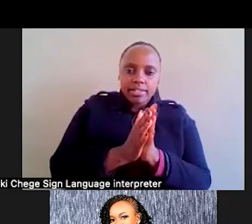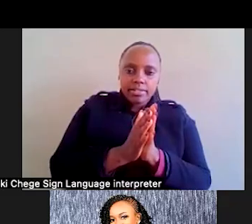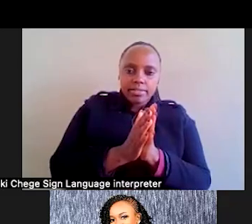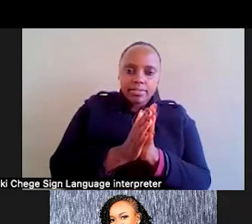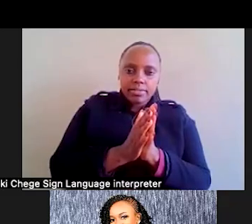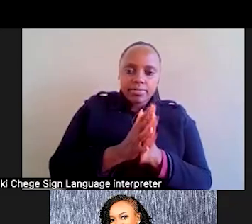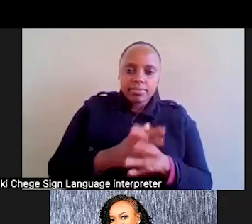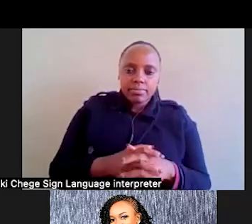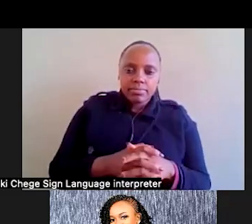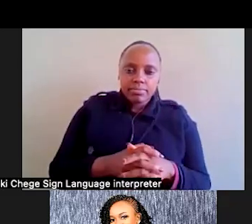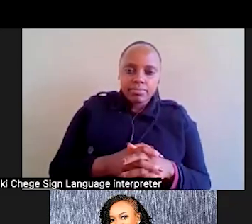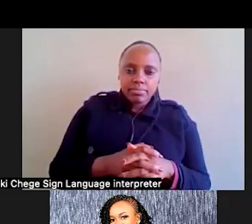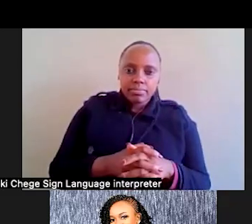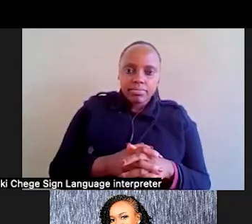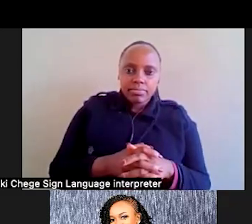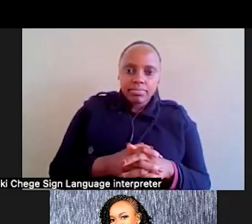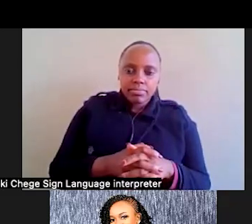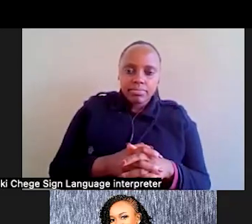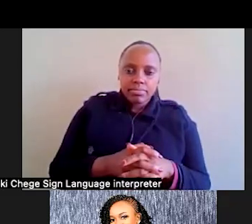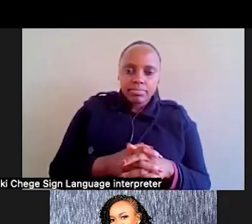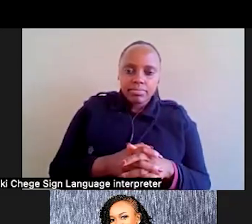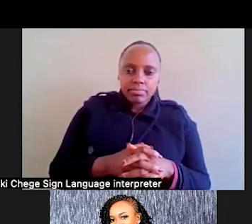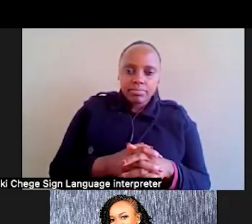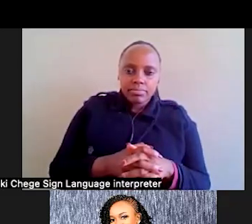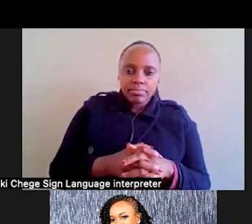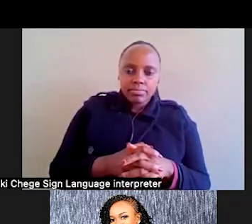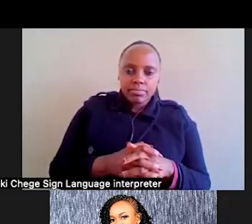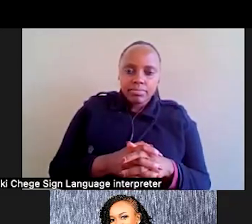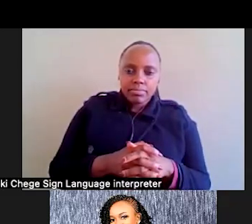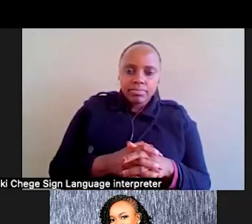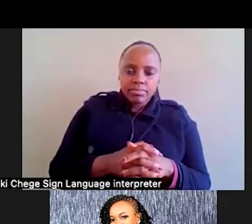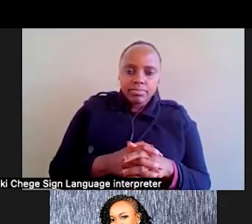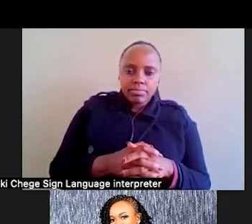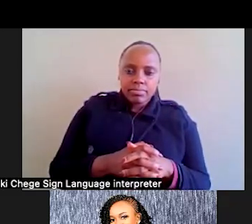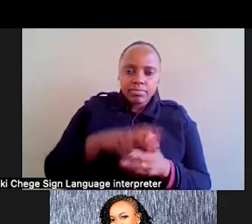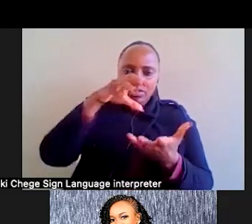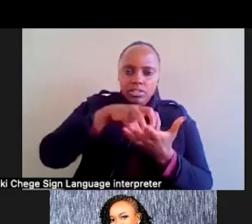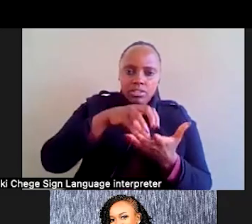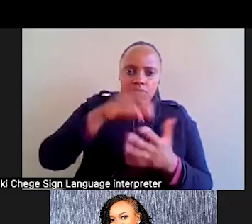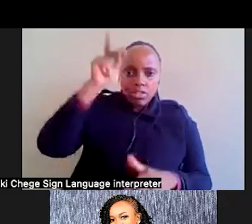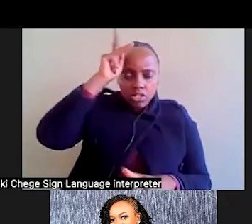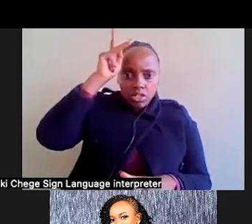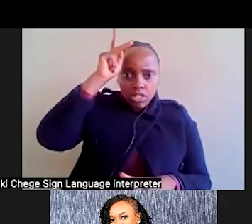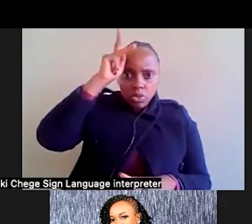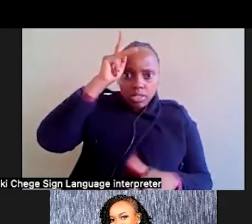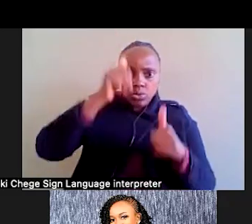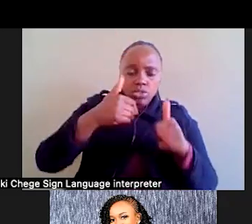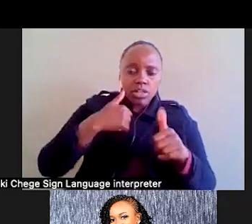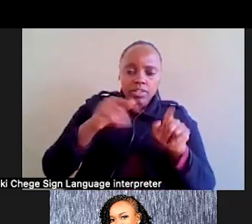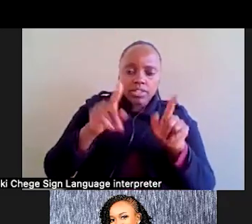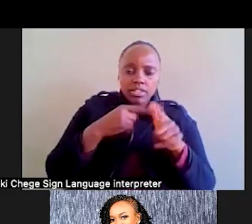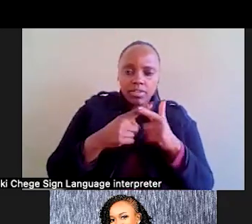knowledge into different contexts. So let's be encouraged to continue with the dialogues beyond this webinar.